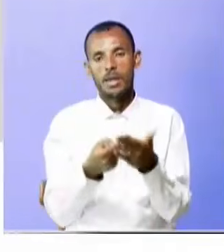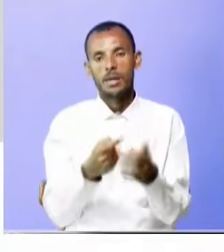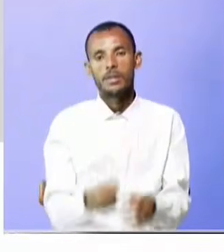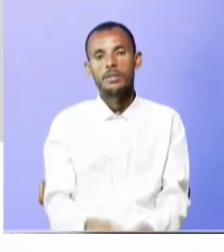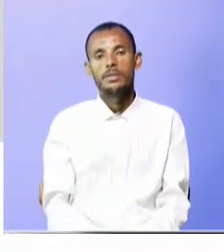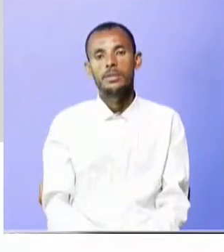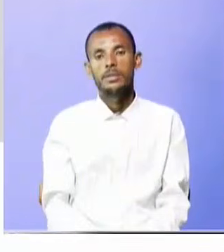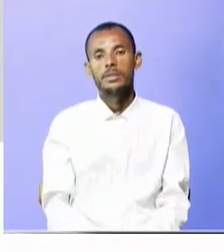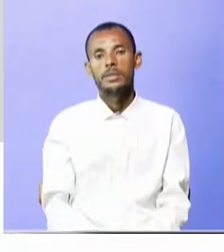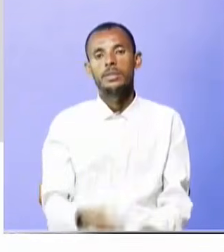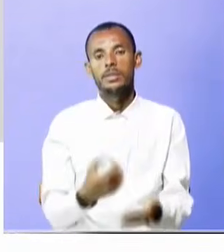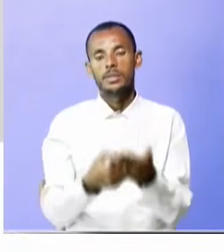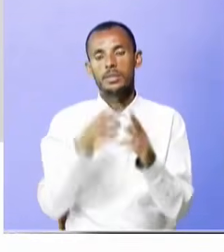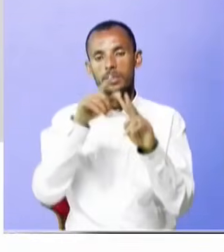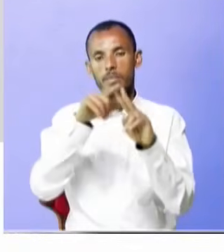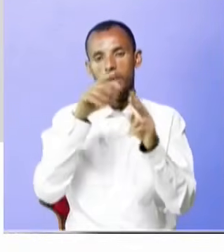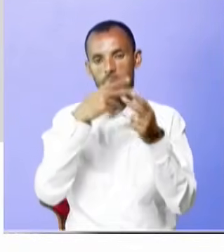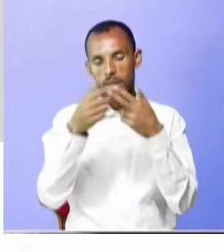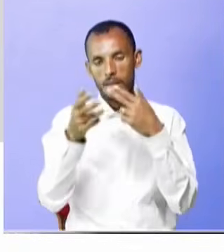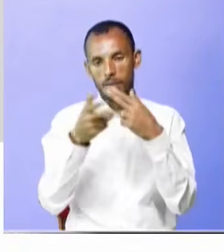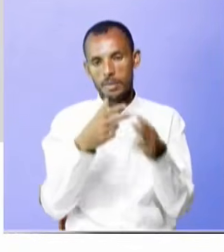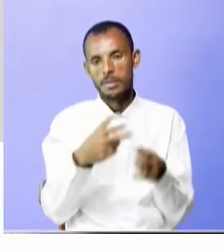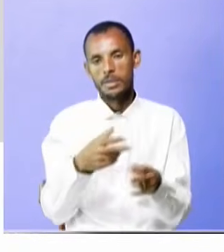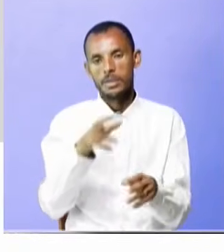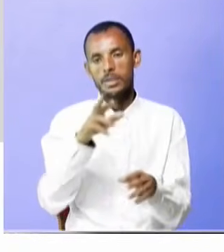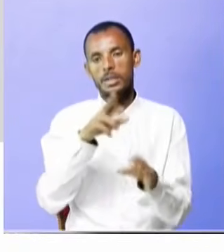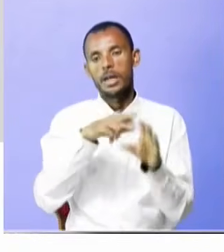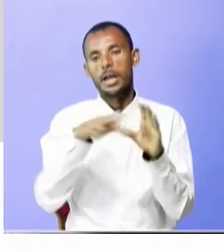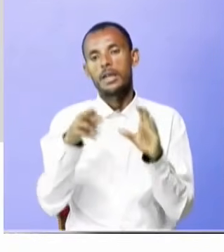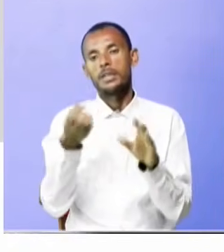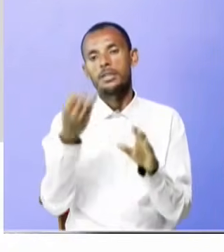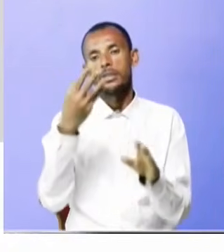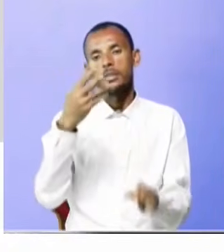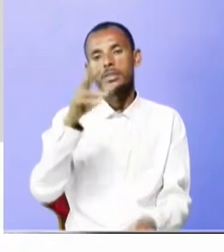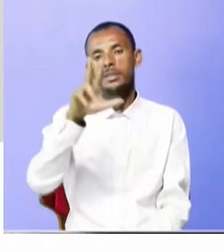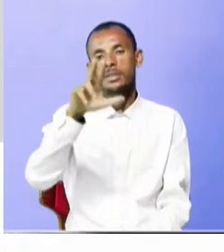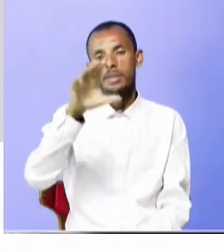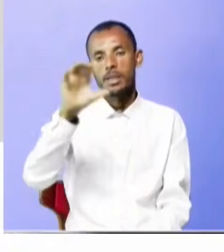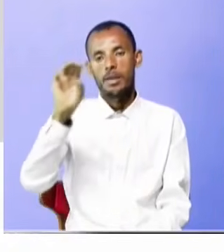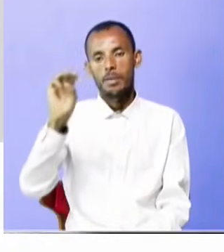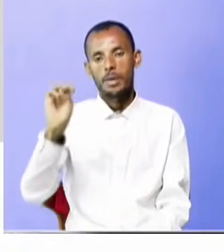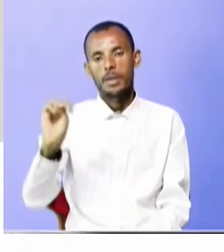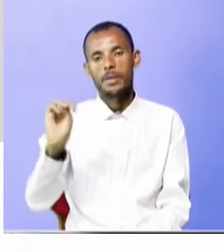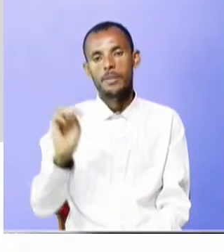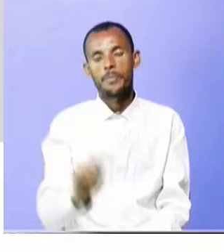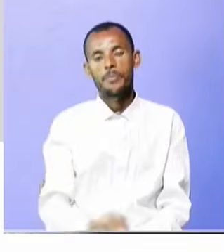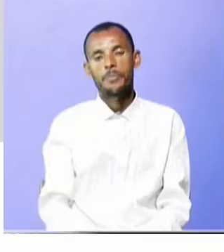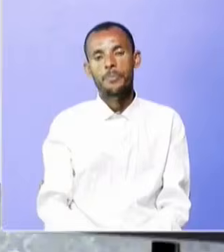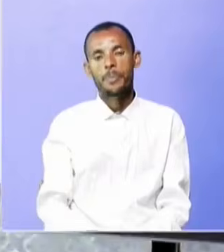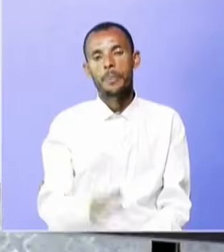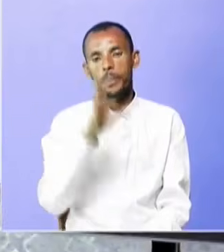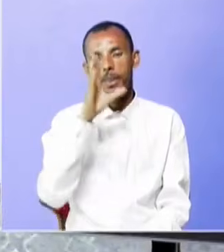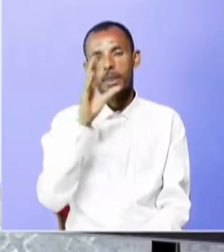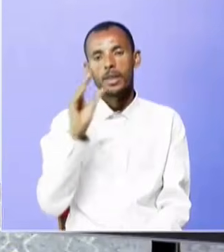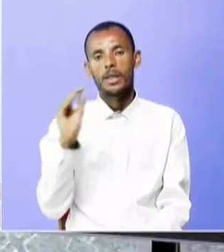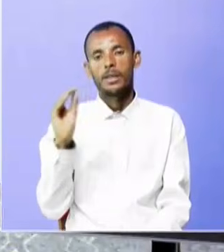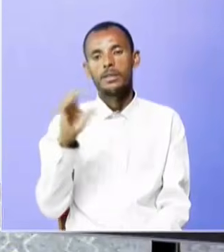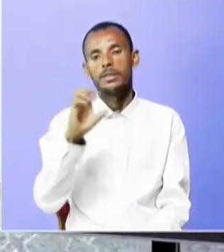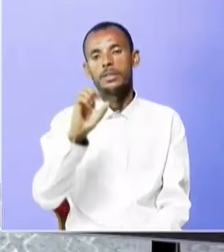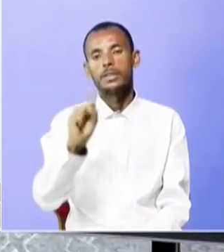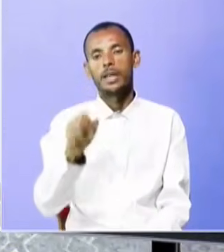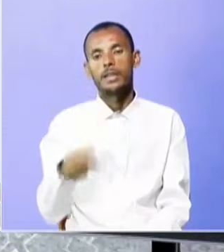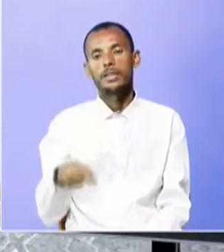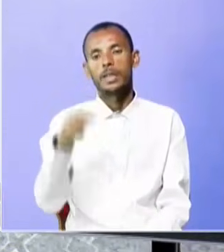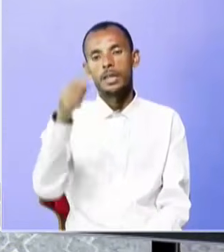So this is pi times the radius is 3 centimeter, and the slant